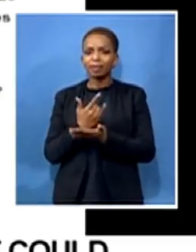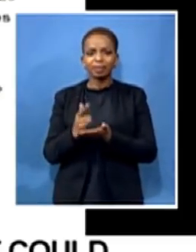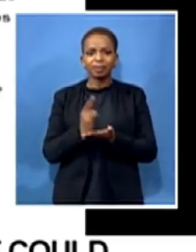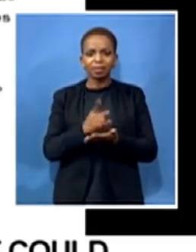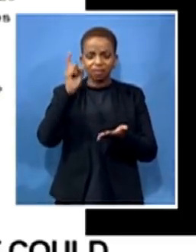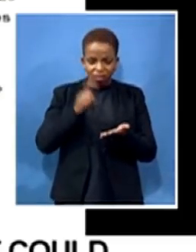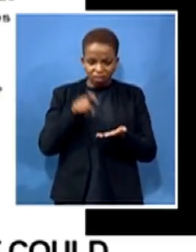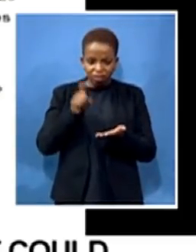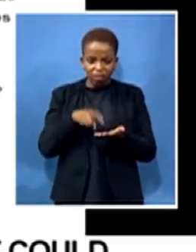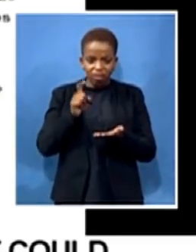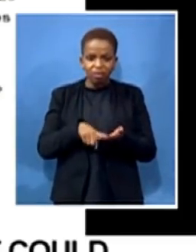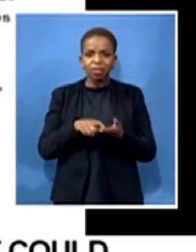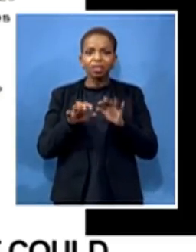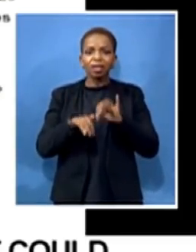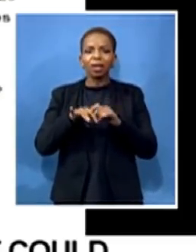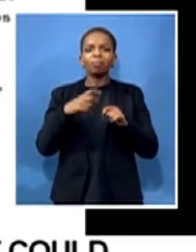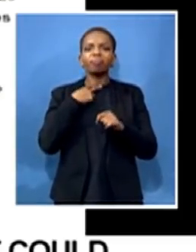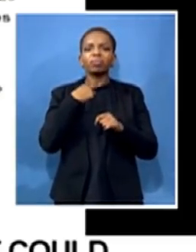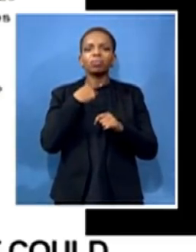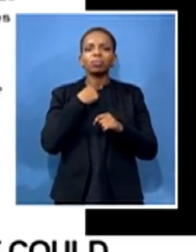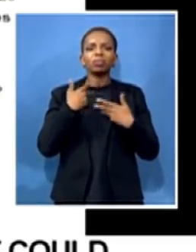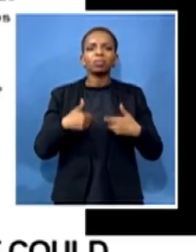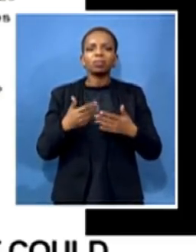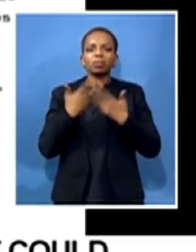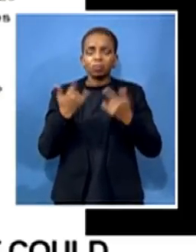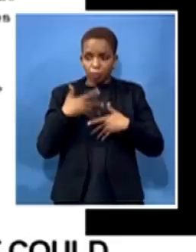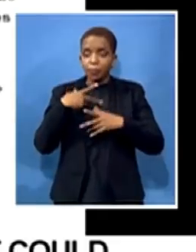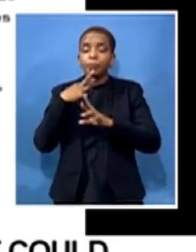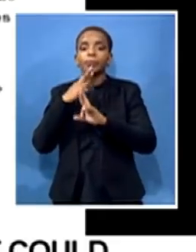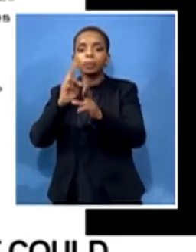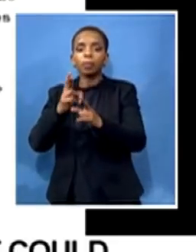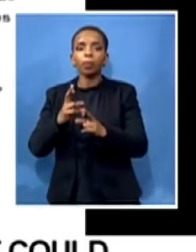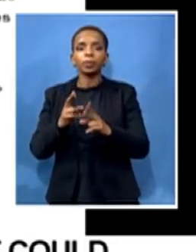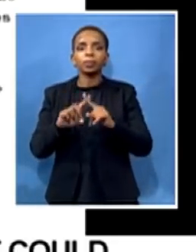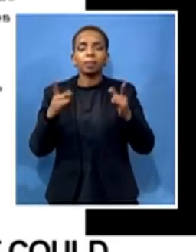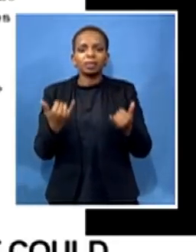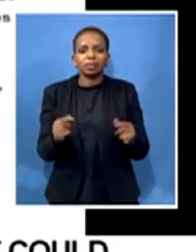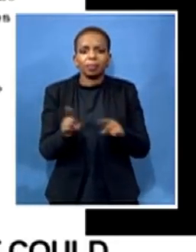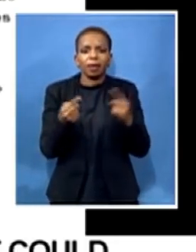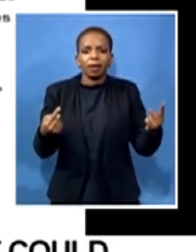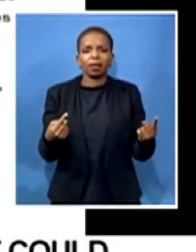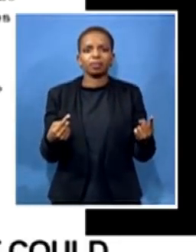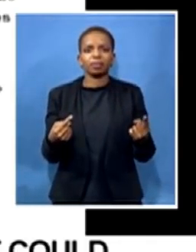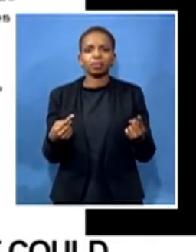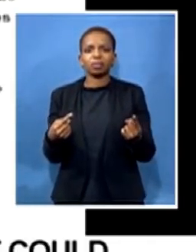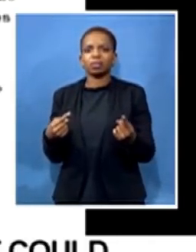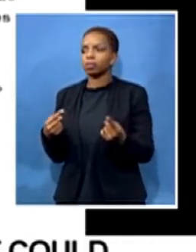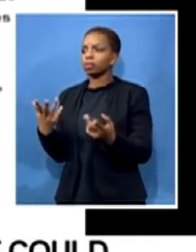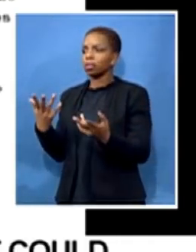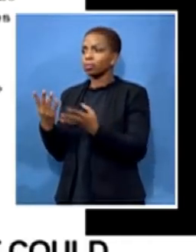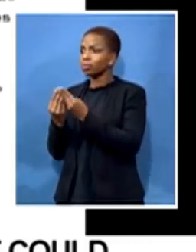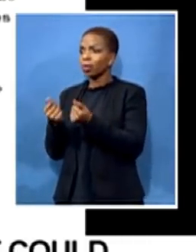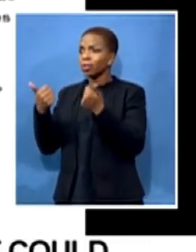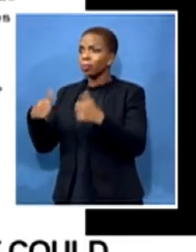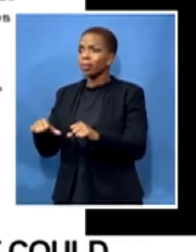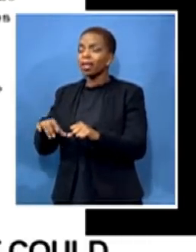chat. I just saw a chat. Our oversight, Chair. Honorable Member. It's now sorted. Honorable Member, I just